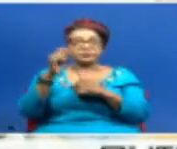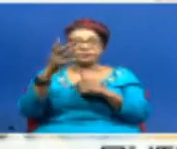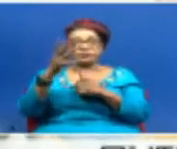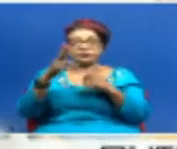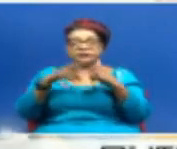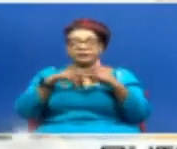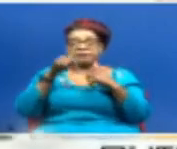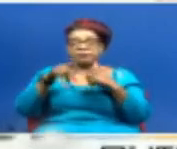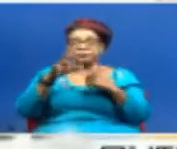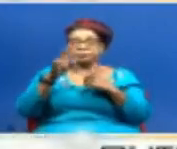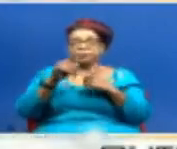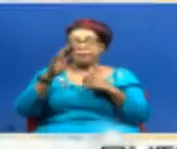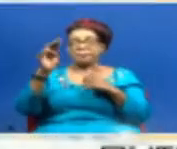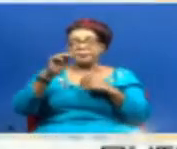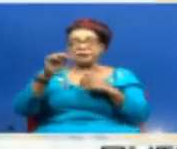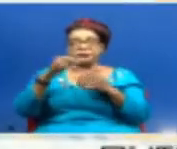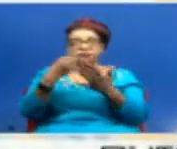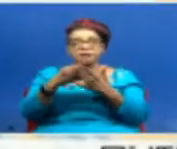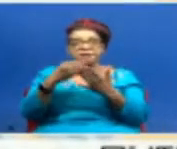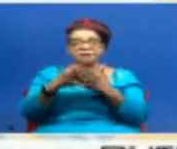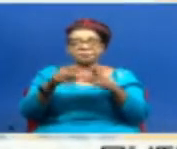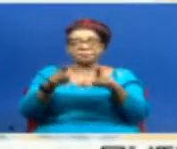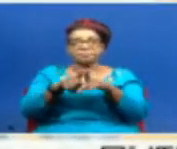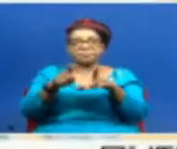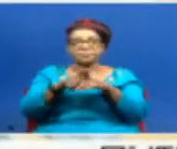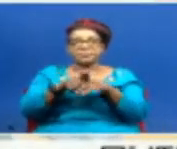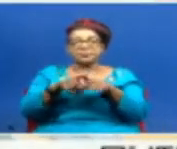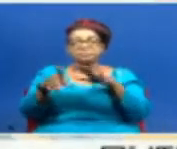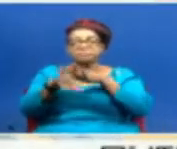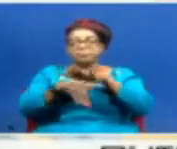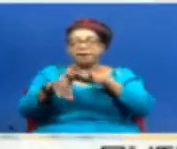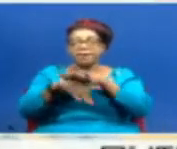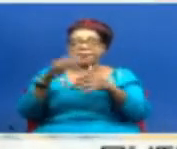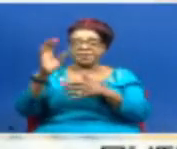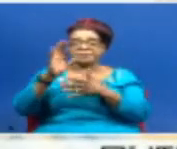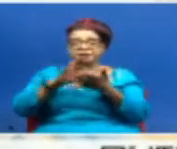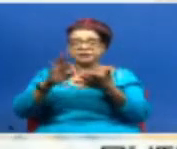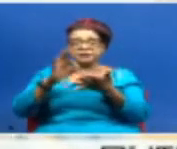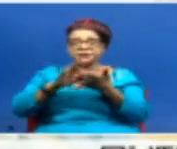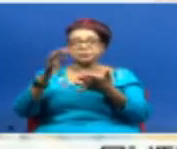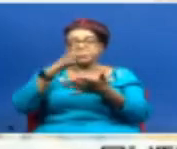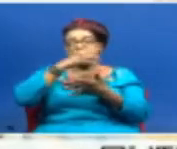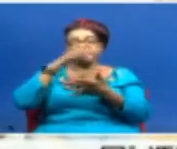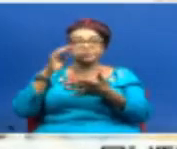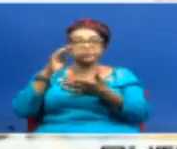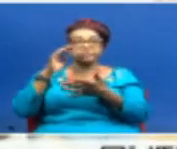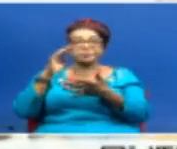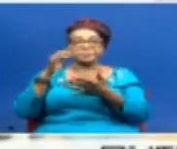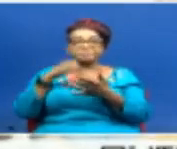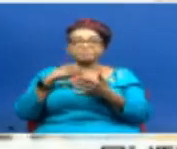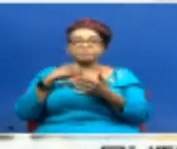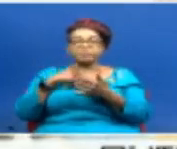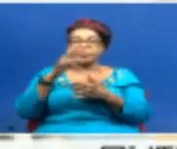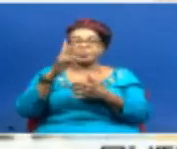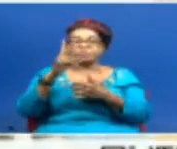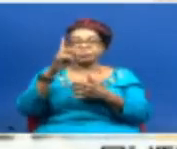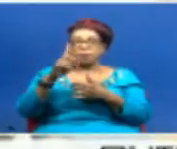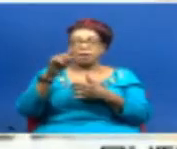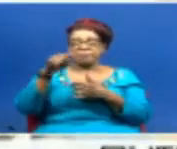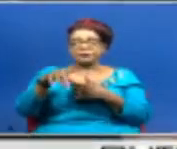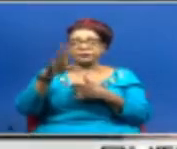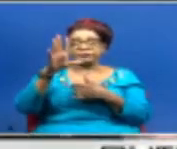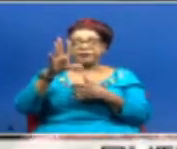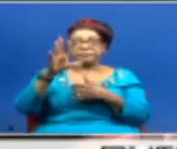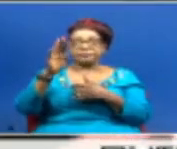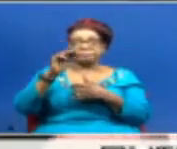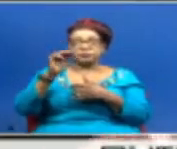shillings on foreign travel, while the office of the prime cabinet secretary Musalia Mudavadi clocked at 21.5 million